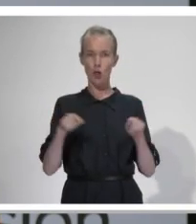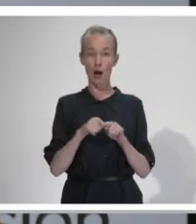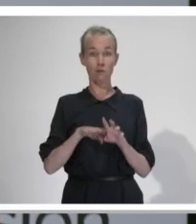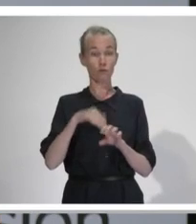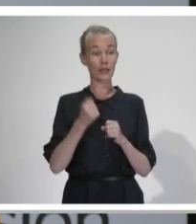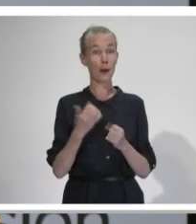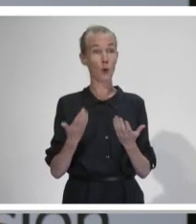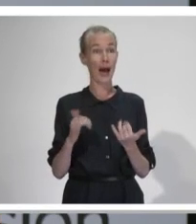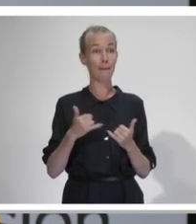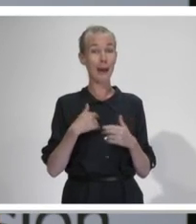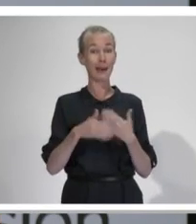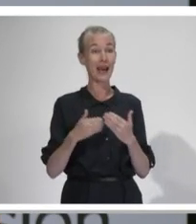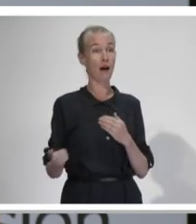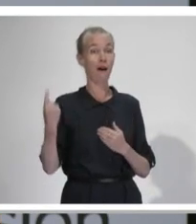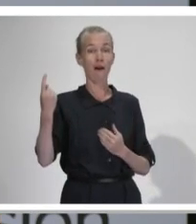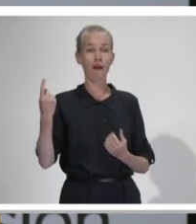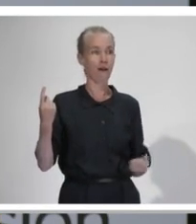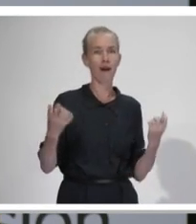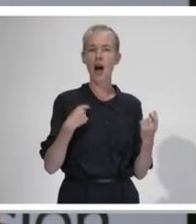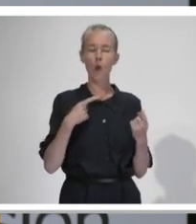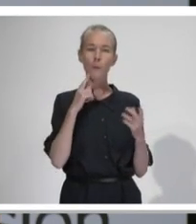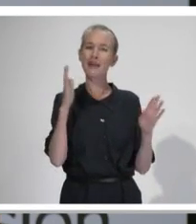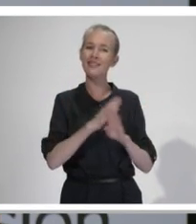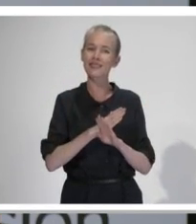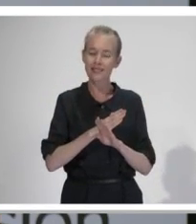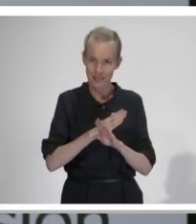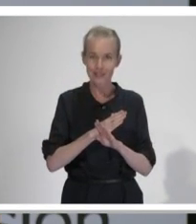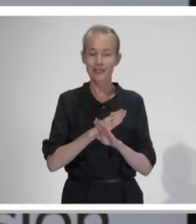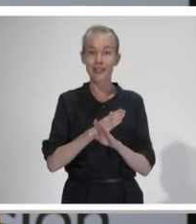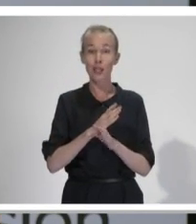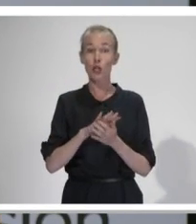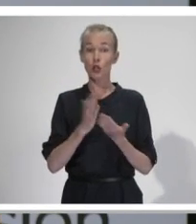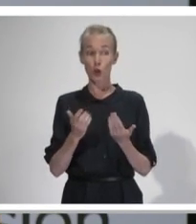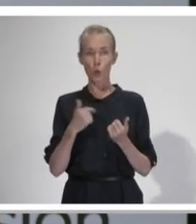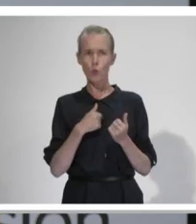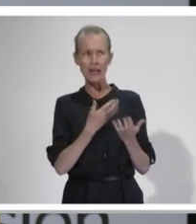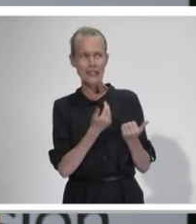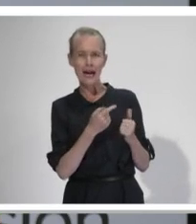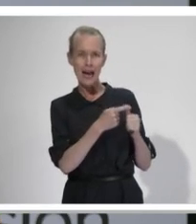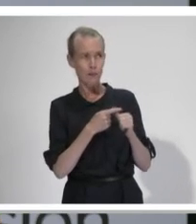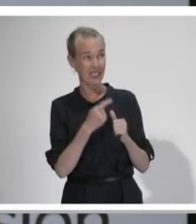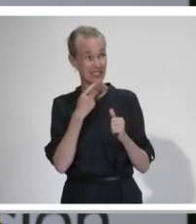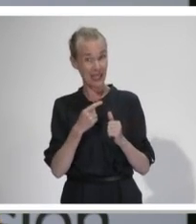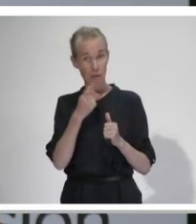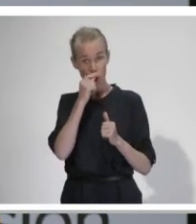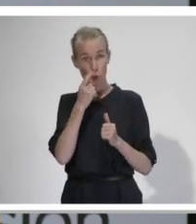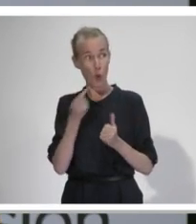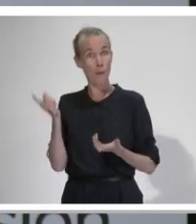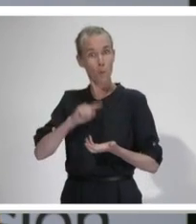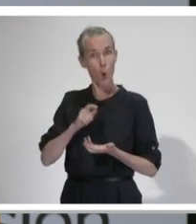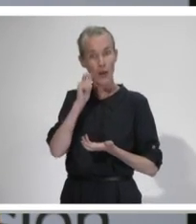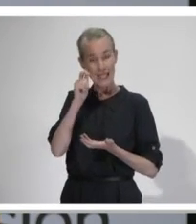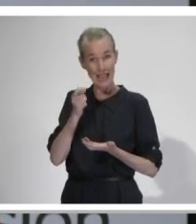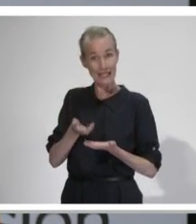as a short-term measure. They advised us to increase our testing at our CBACs and our designated practices and make sure there